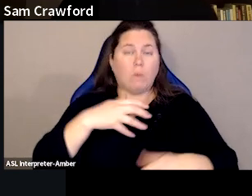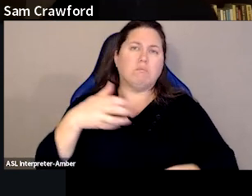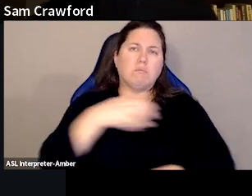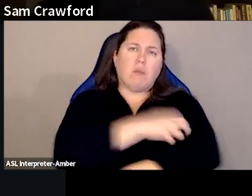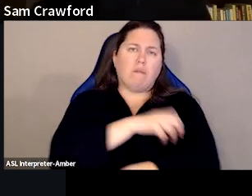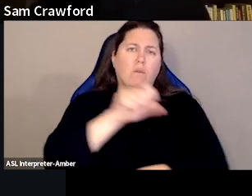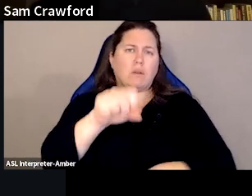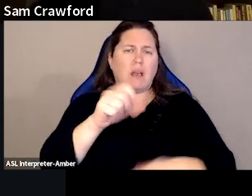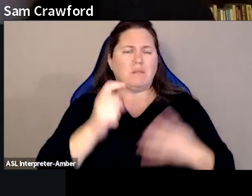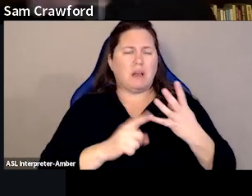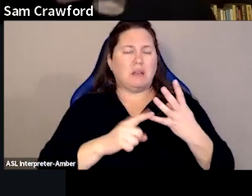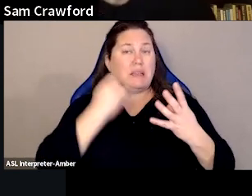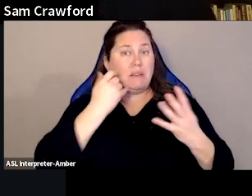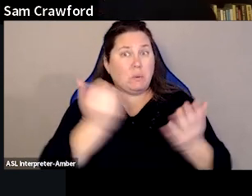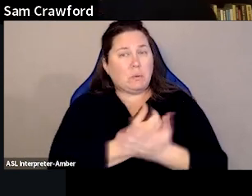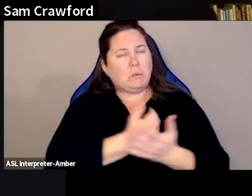tech savvy.